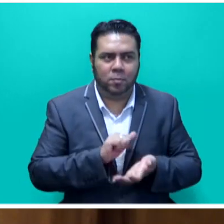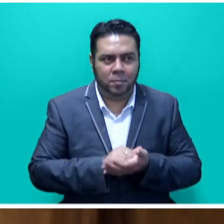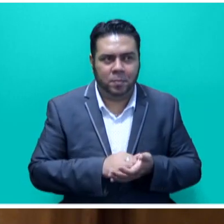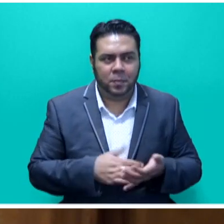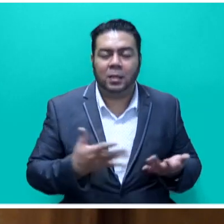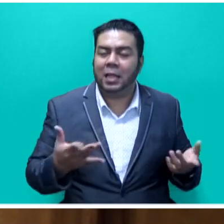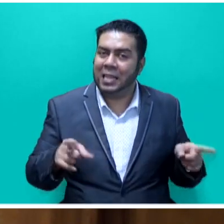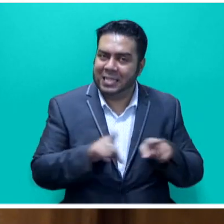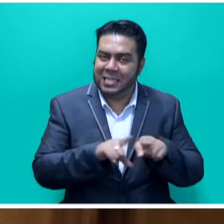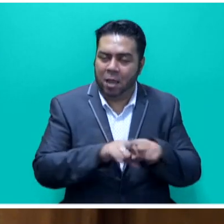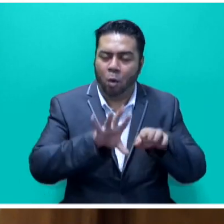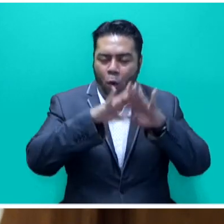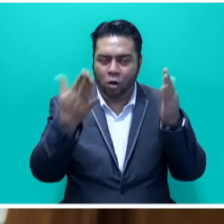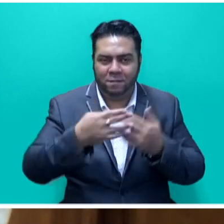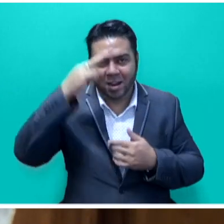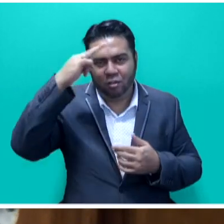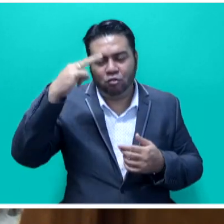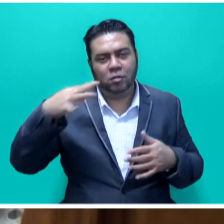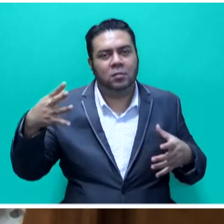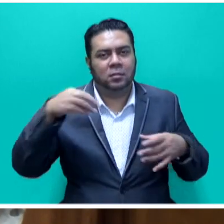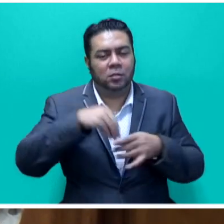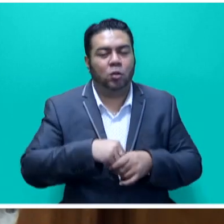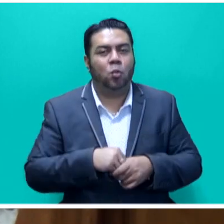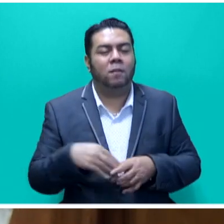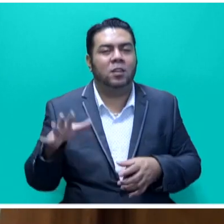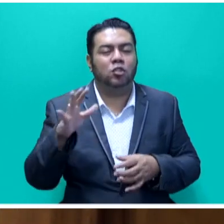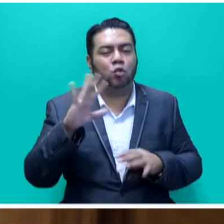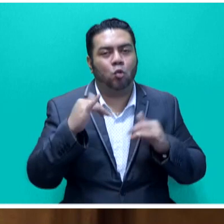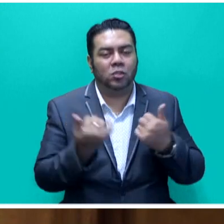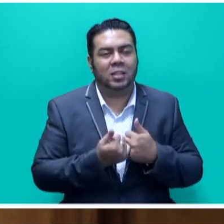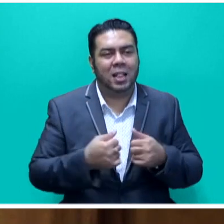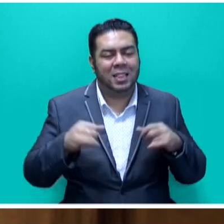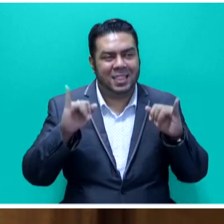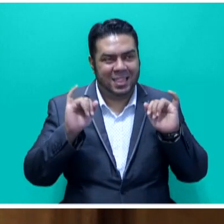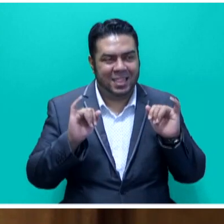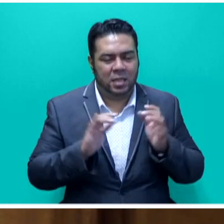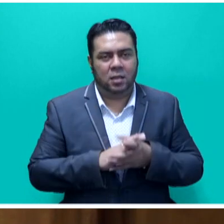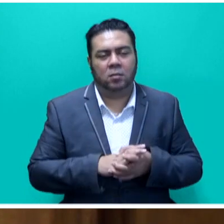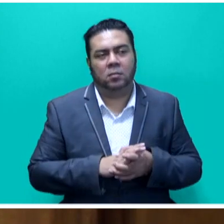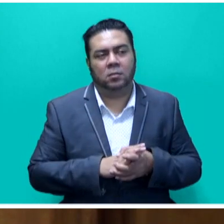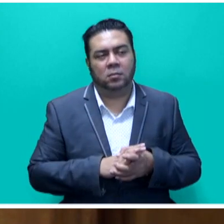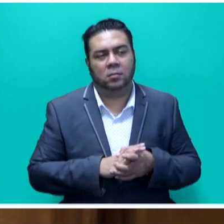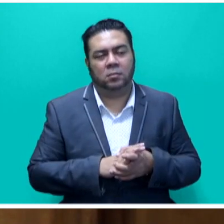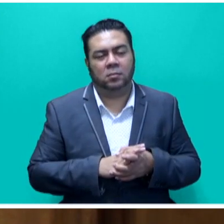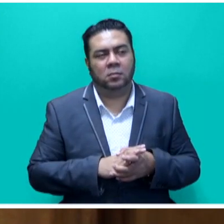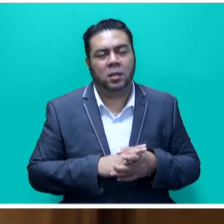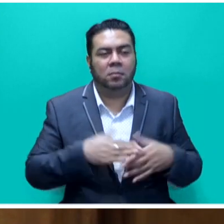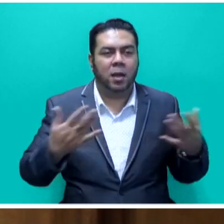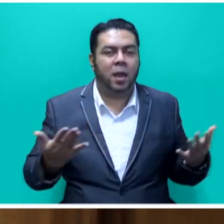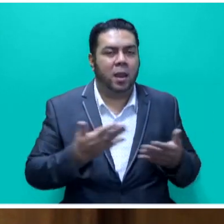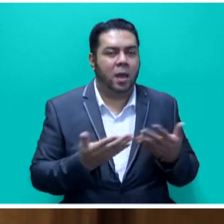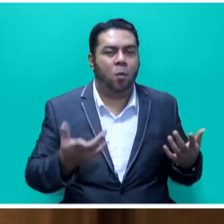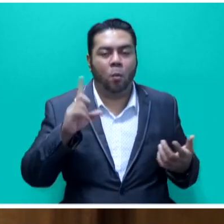effort is needed and truly is the answer to end many social ills that we now face with this day and age. And by now,